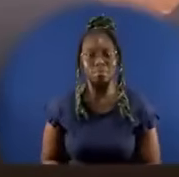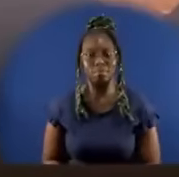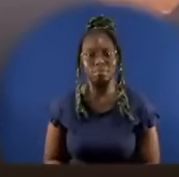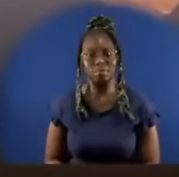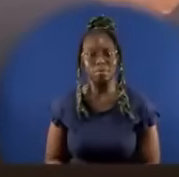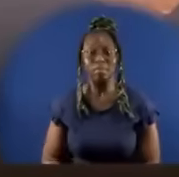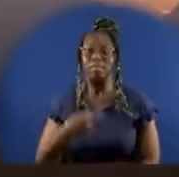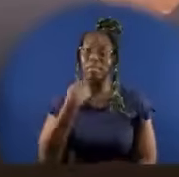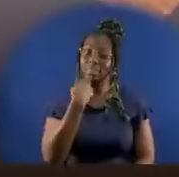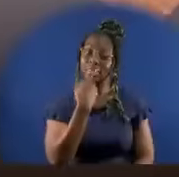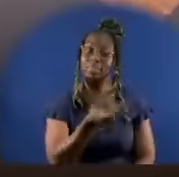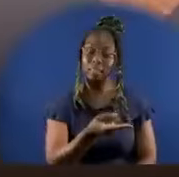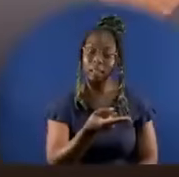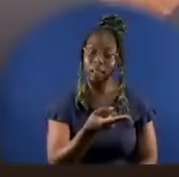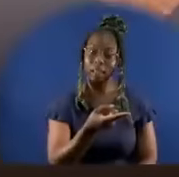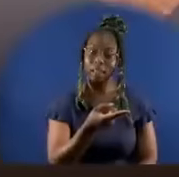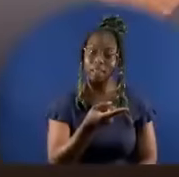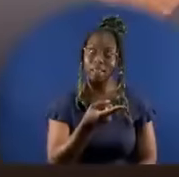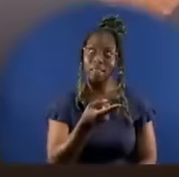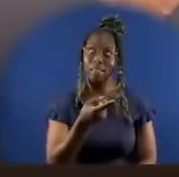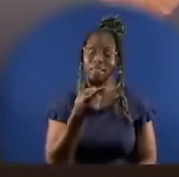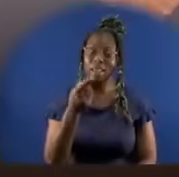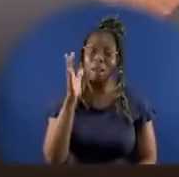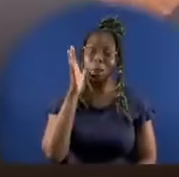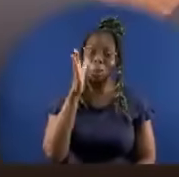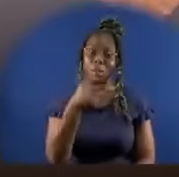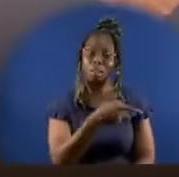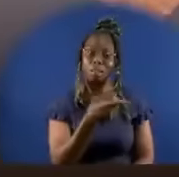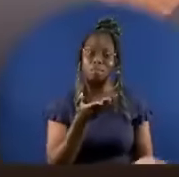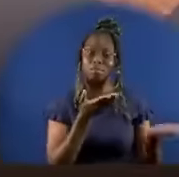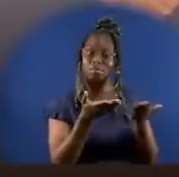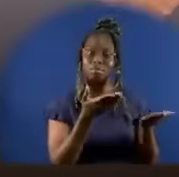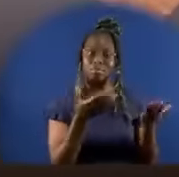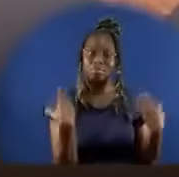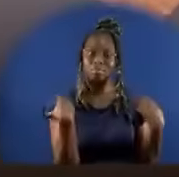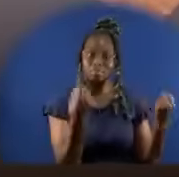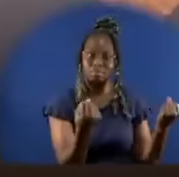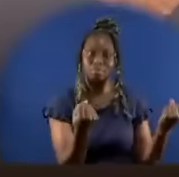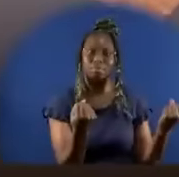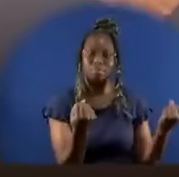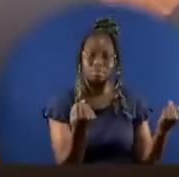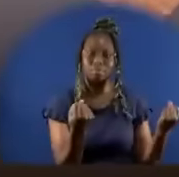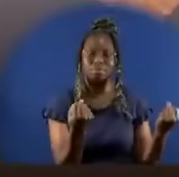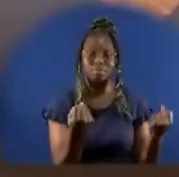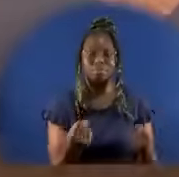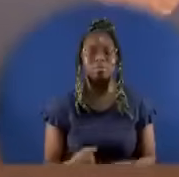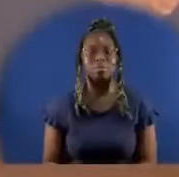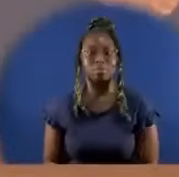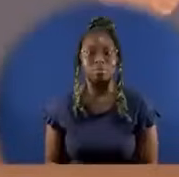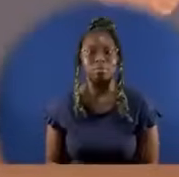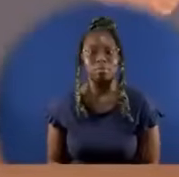But say the word, and my servant will be healed.